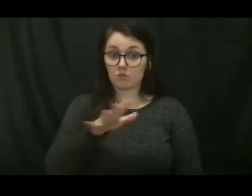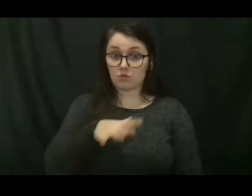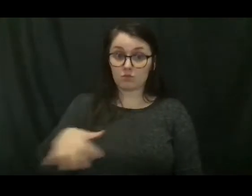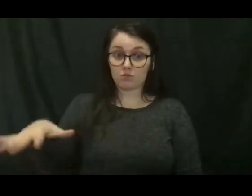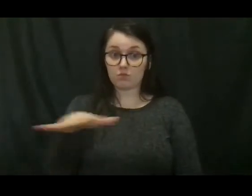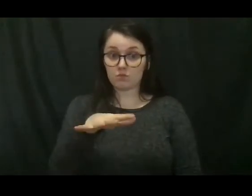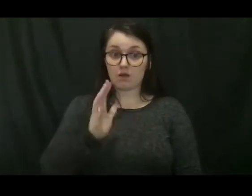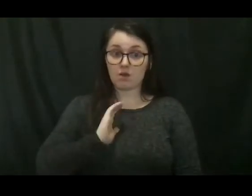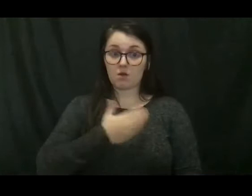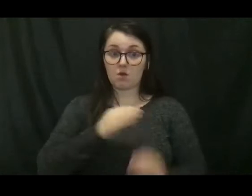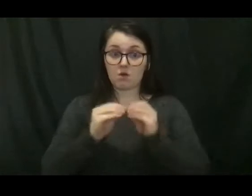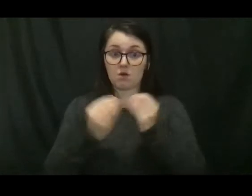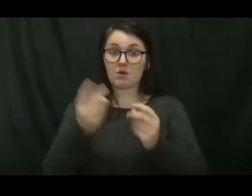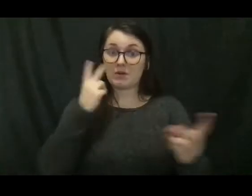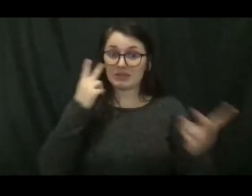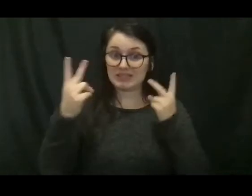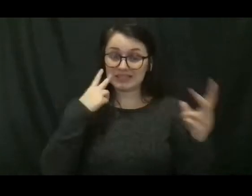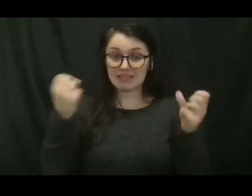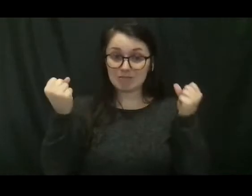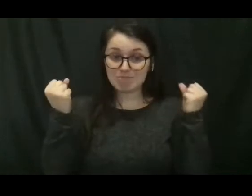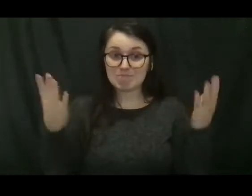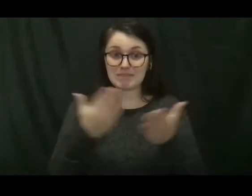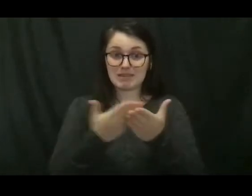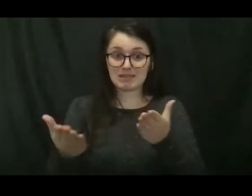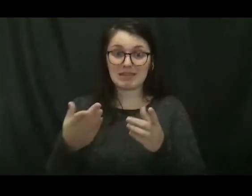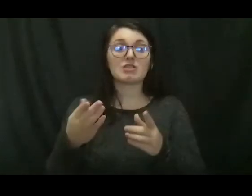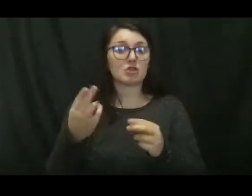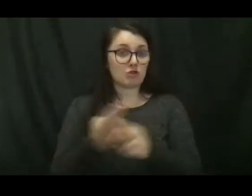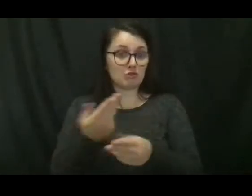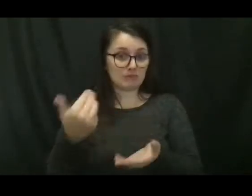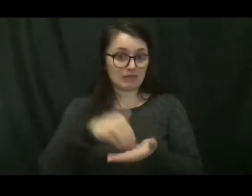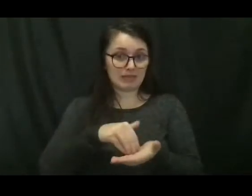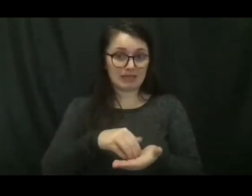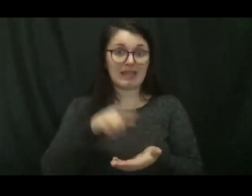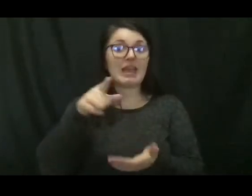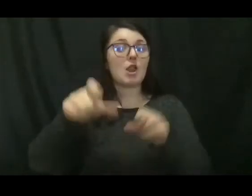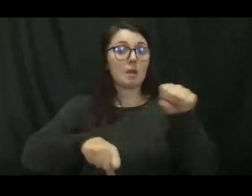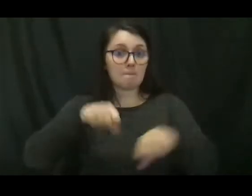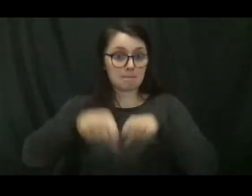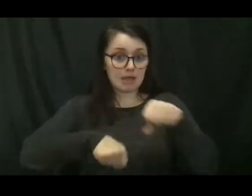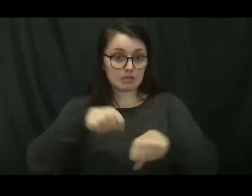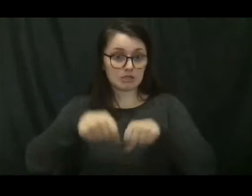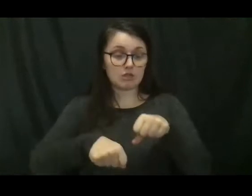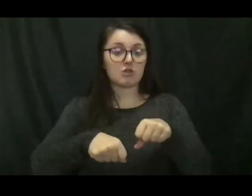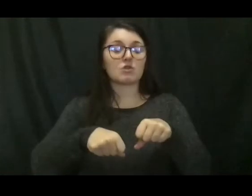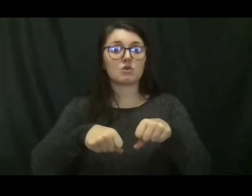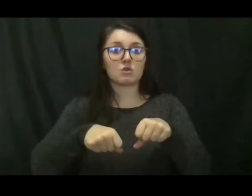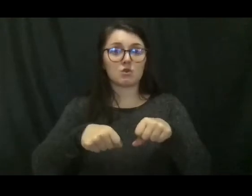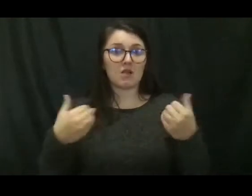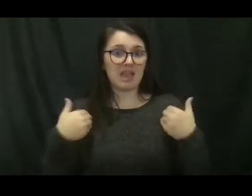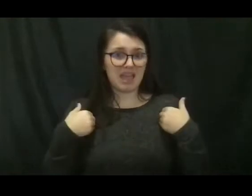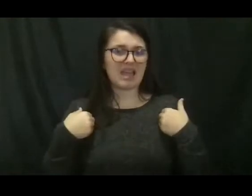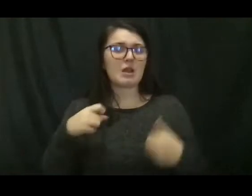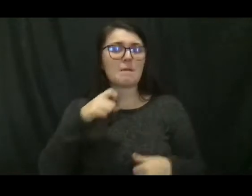of examples of reuse. So here we have a bicycle that was made out of some scrap metal that